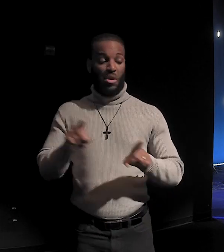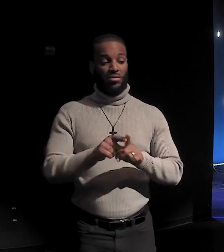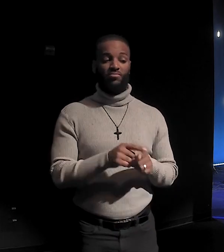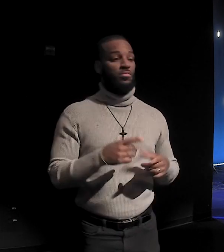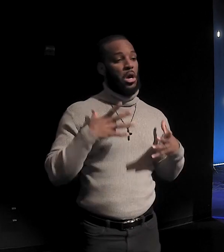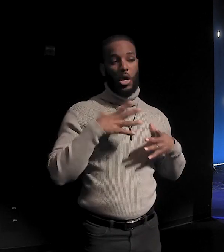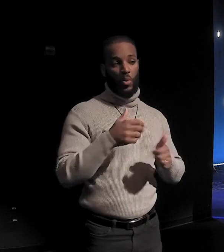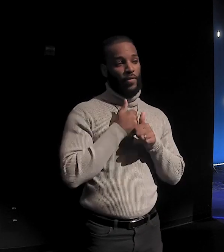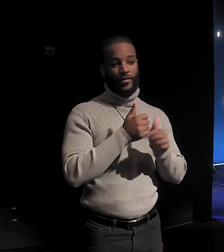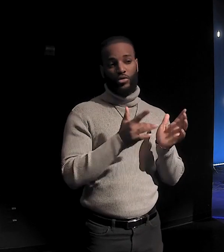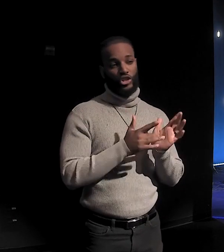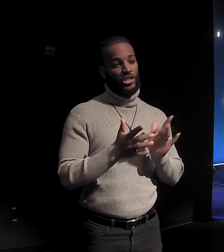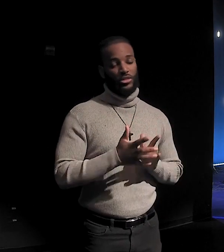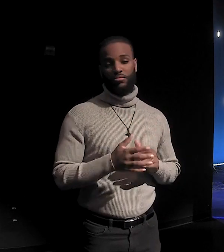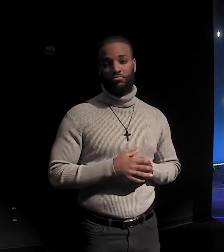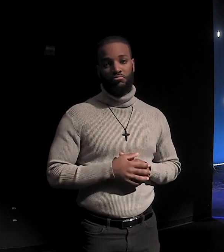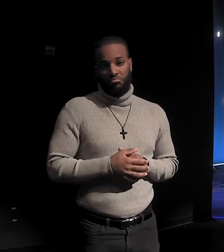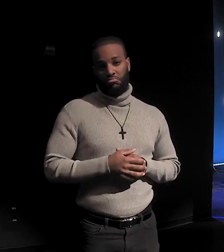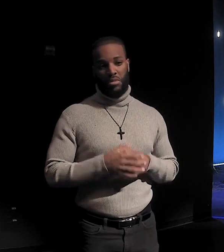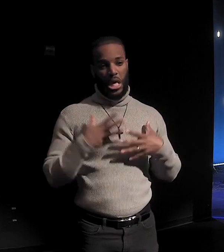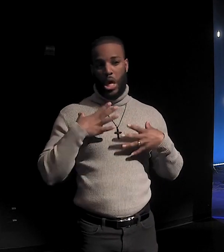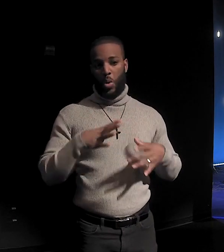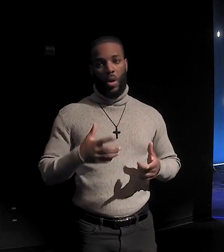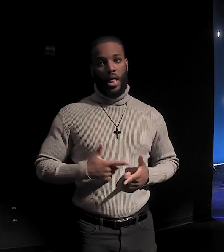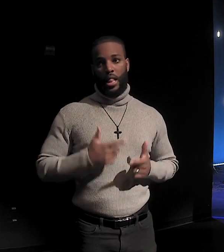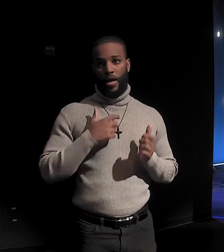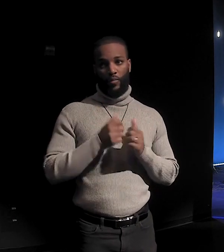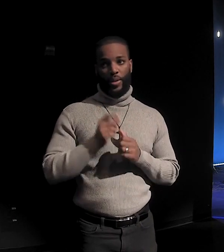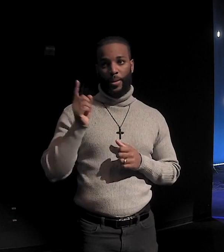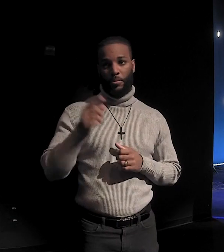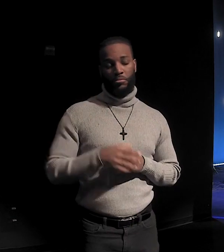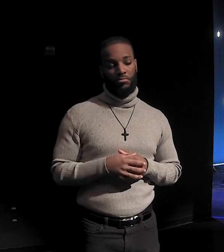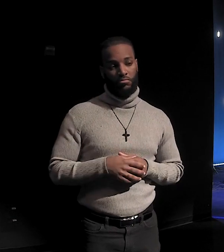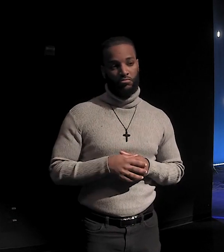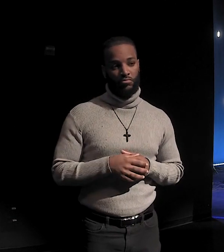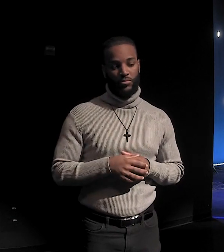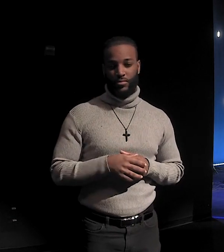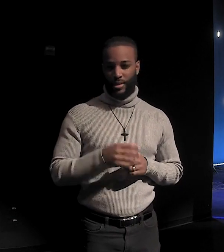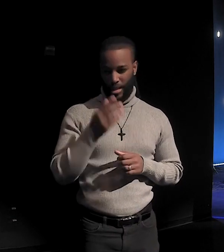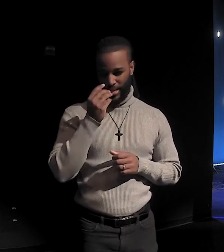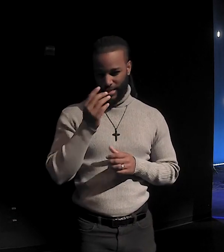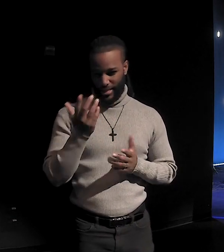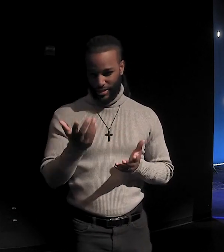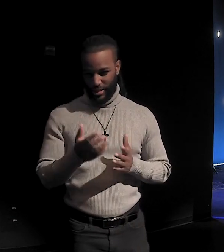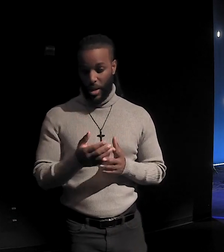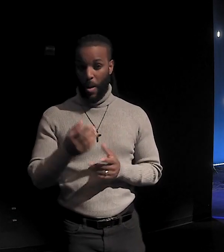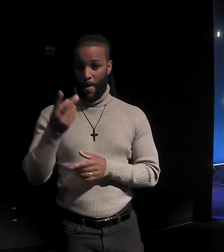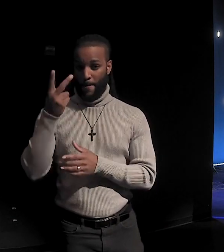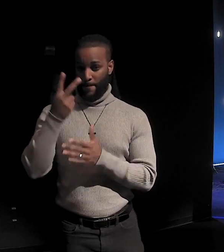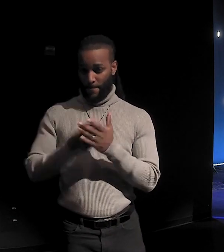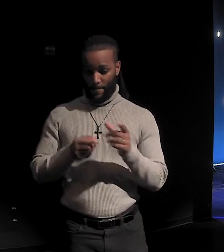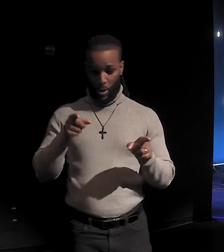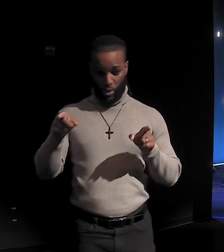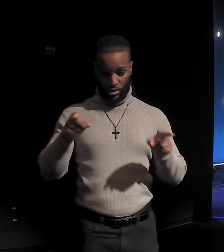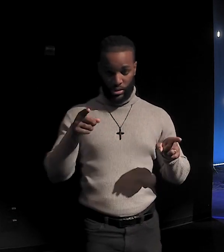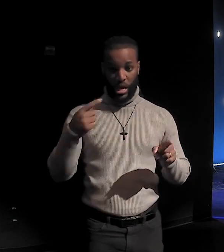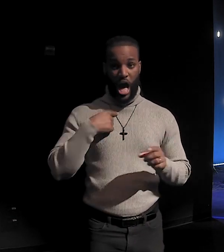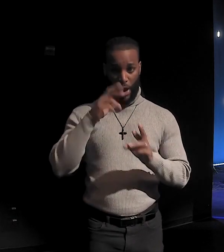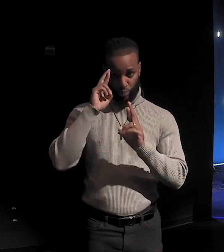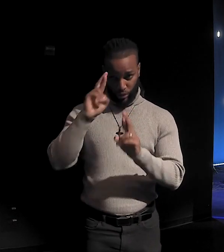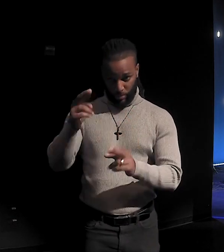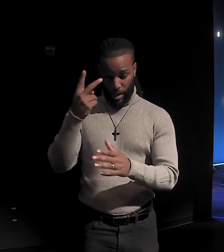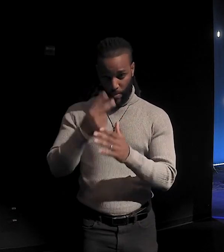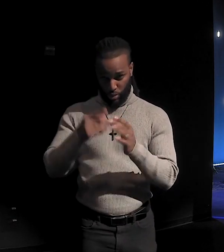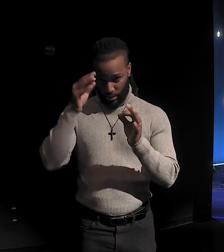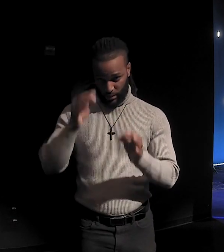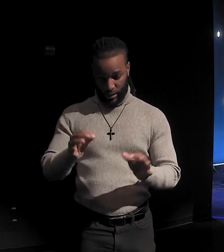want to follow Him. I don't want life with Him. Here's the thing. Both, I respect both